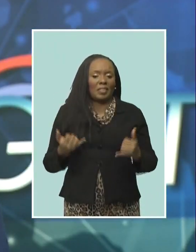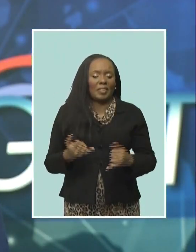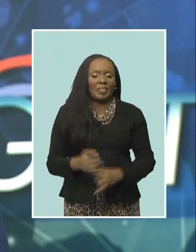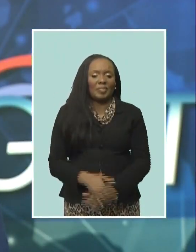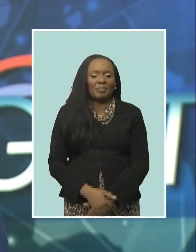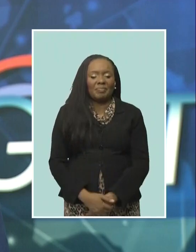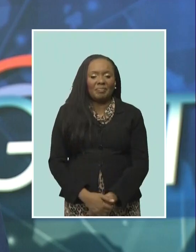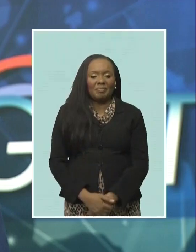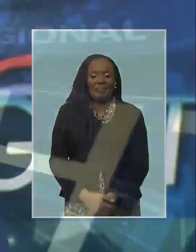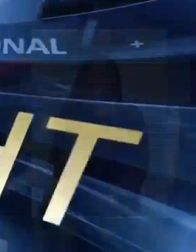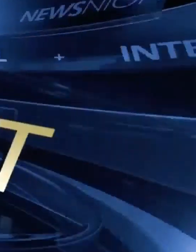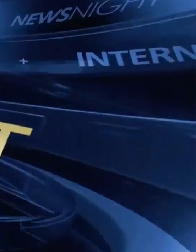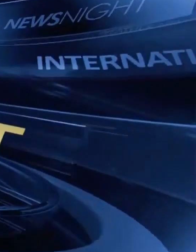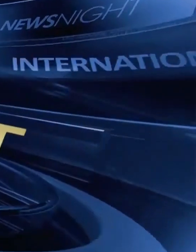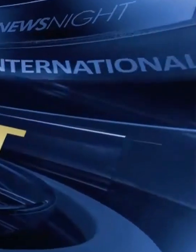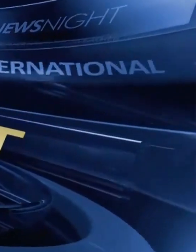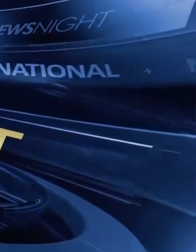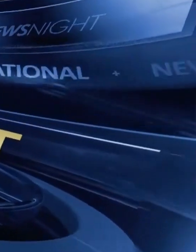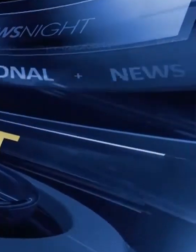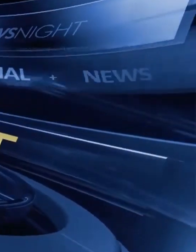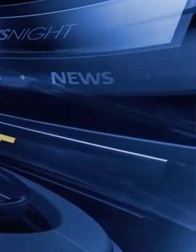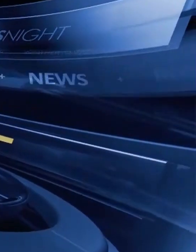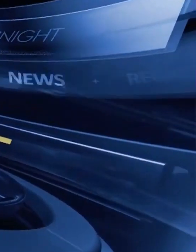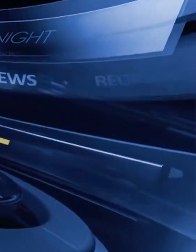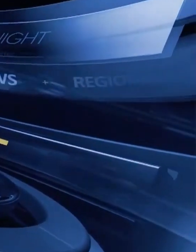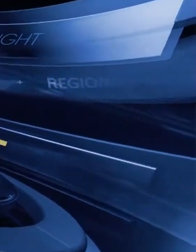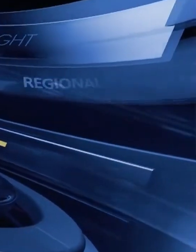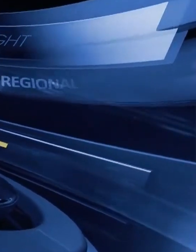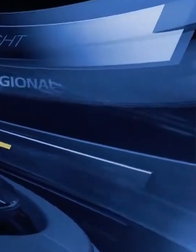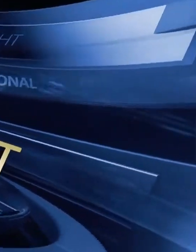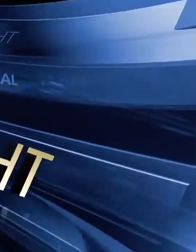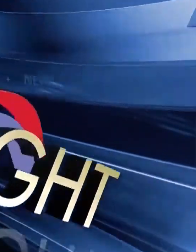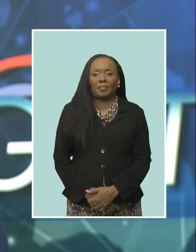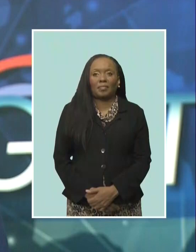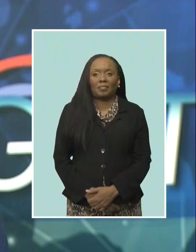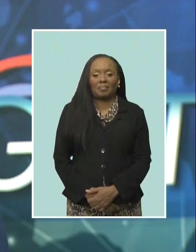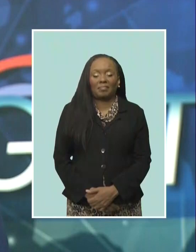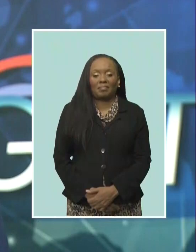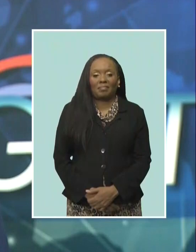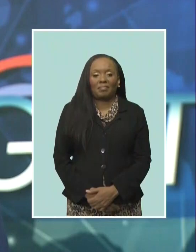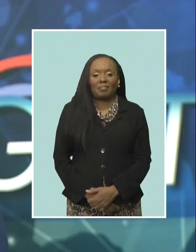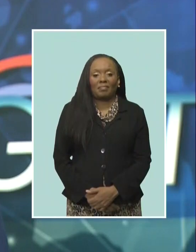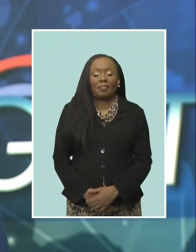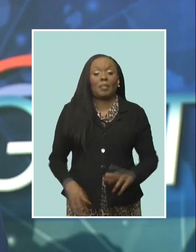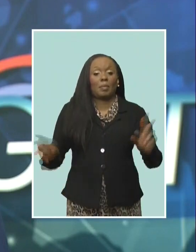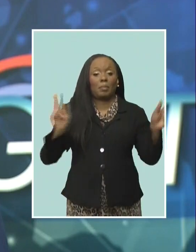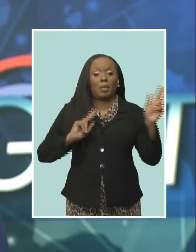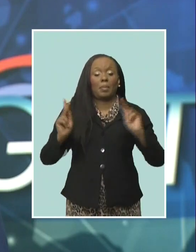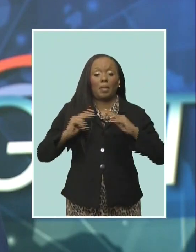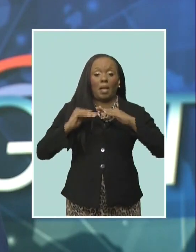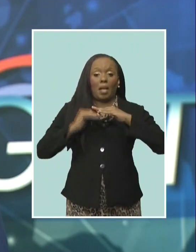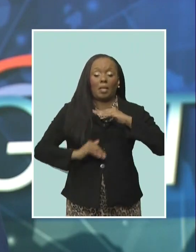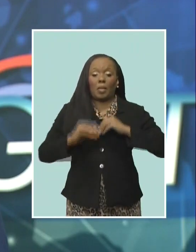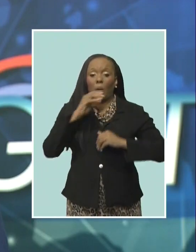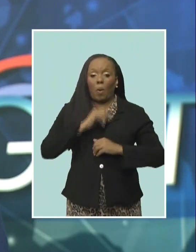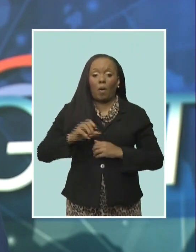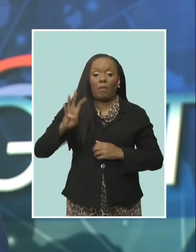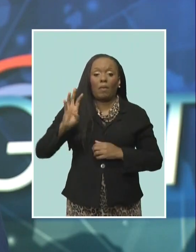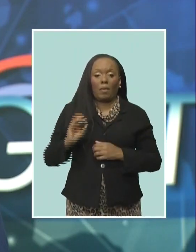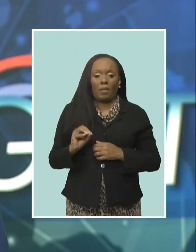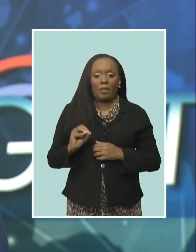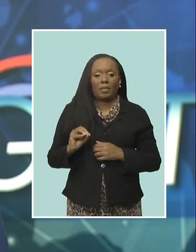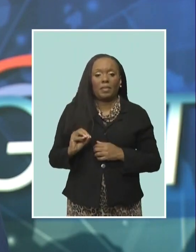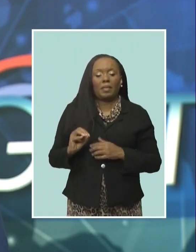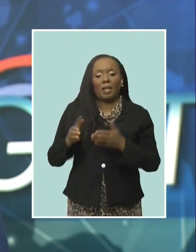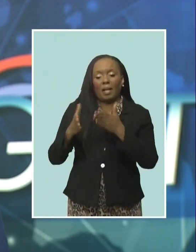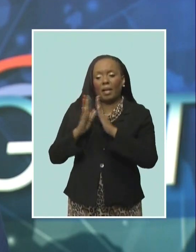Barbadians. People under the age of 40 are the ones mainly